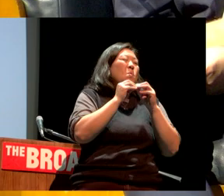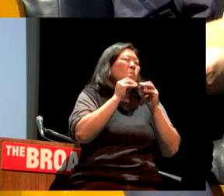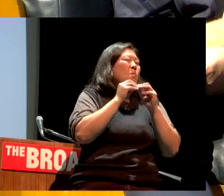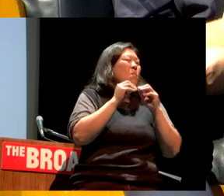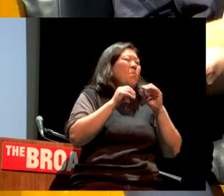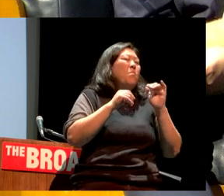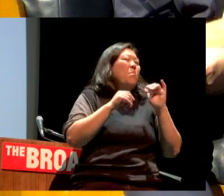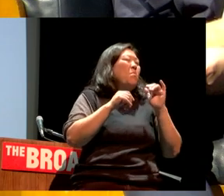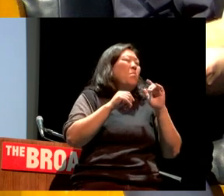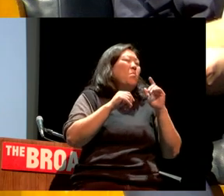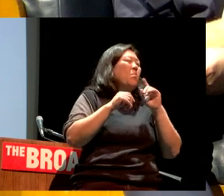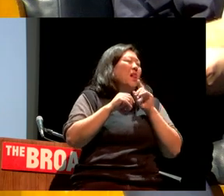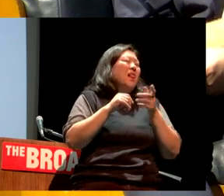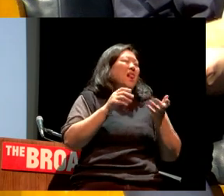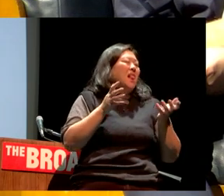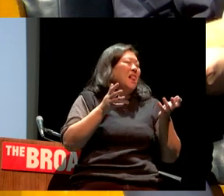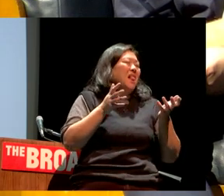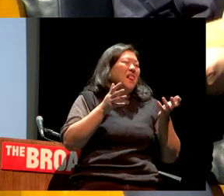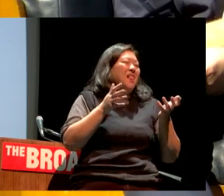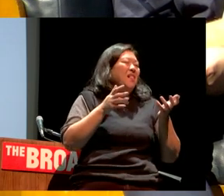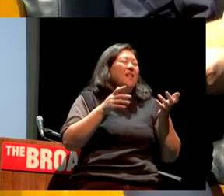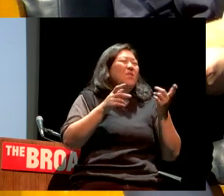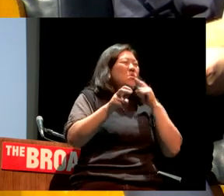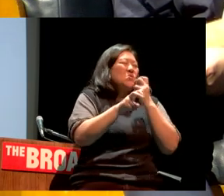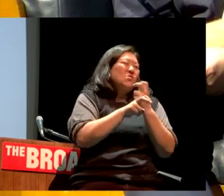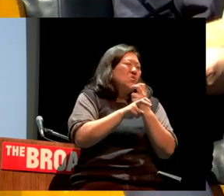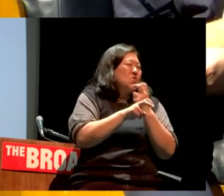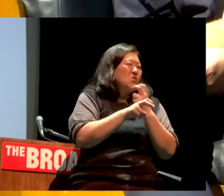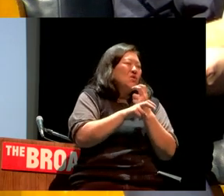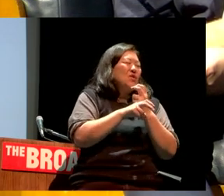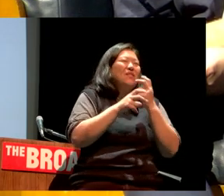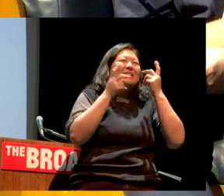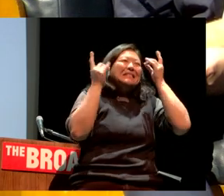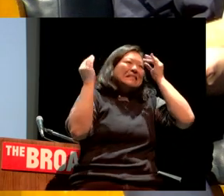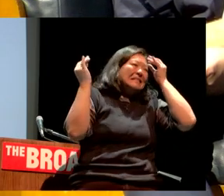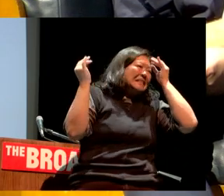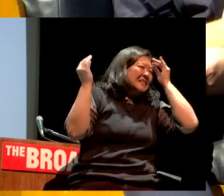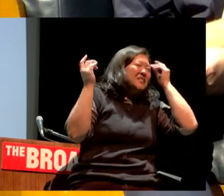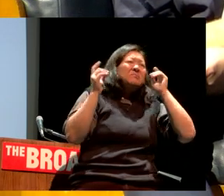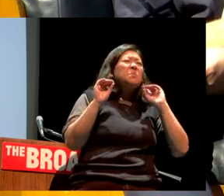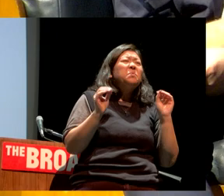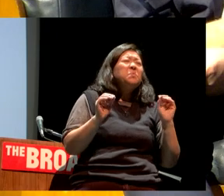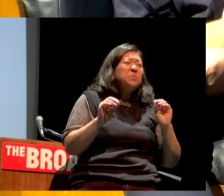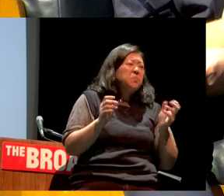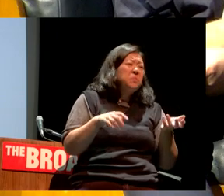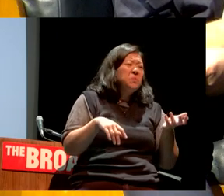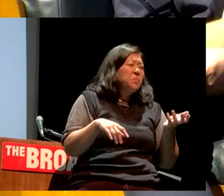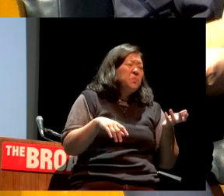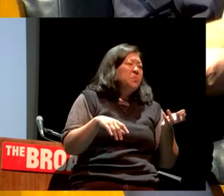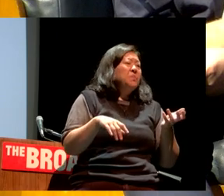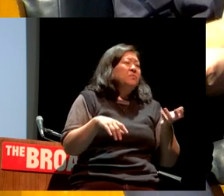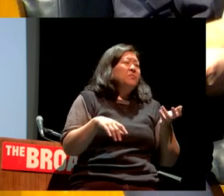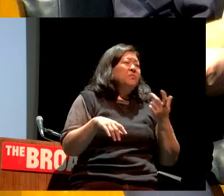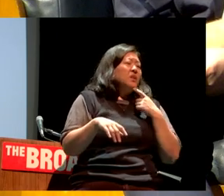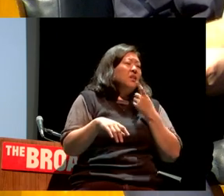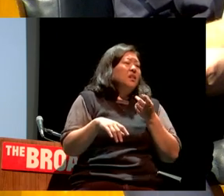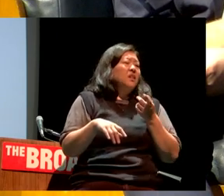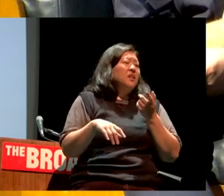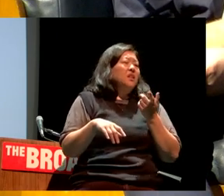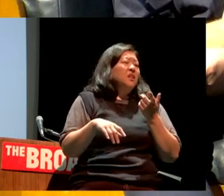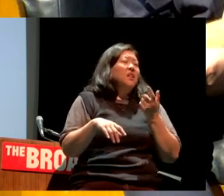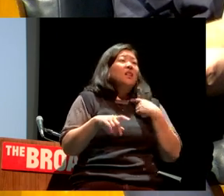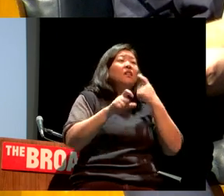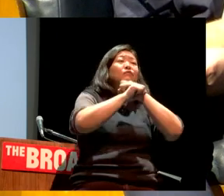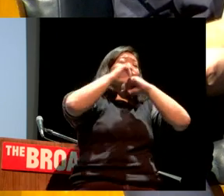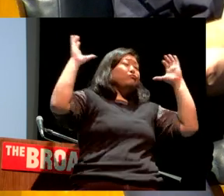thinking, really. It's not there yet where, you know, there's a big idea behind or an artist that has a big work of art to tell a big vision or a big point of